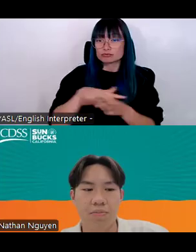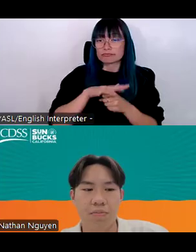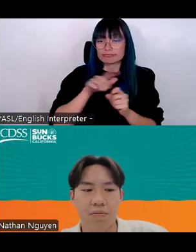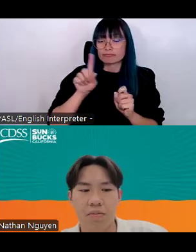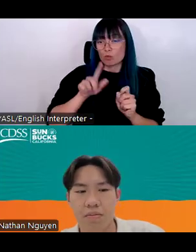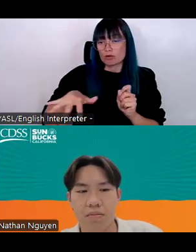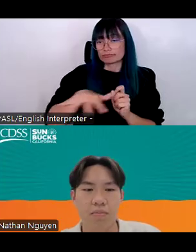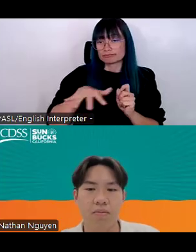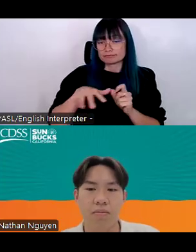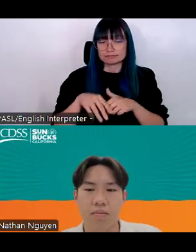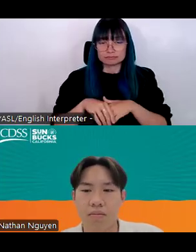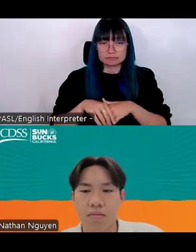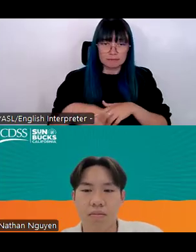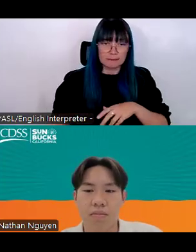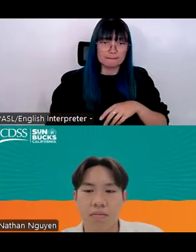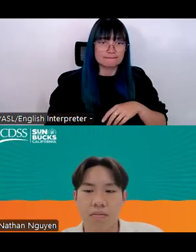please.